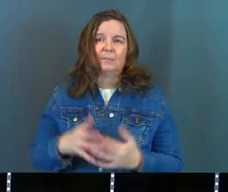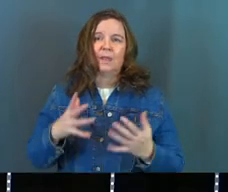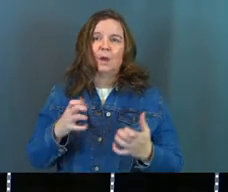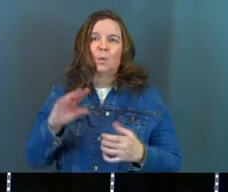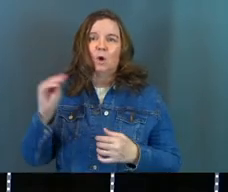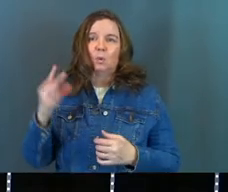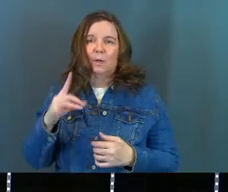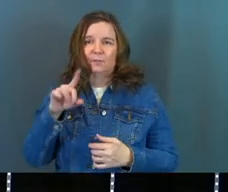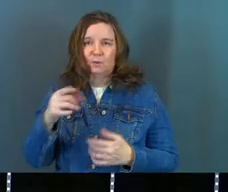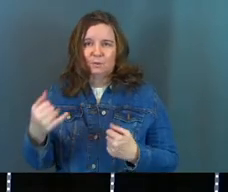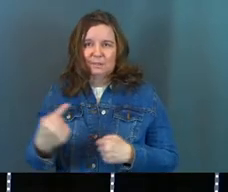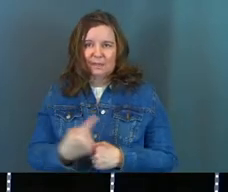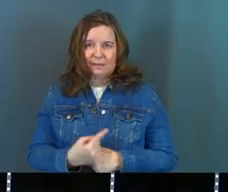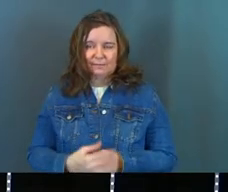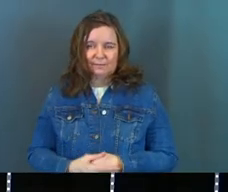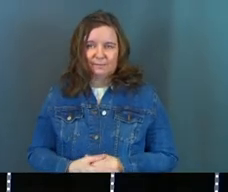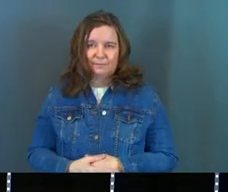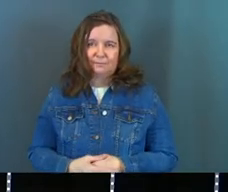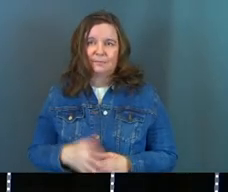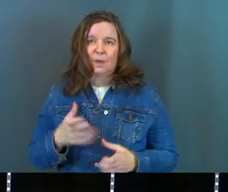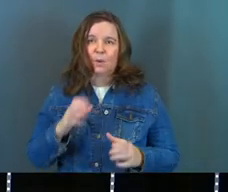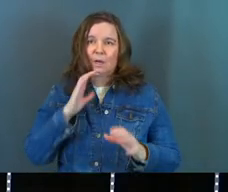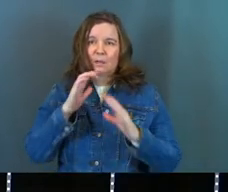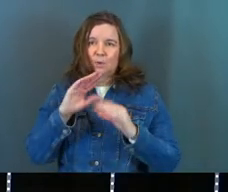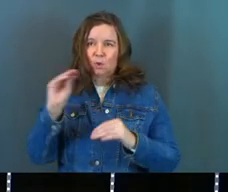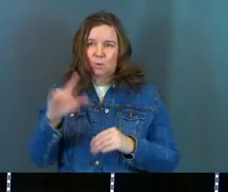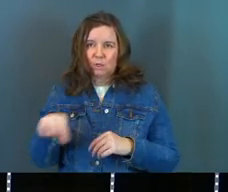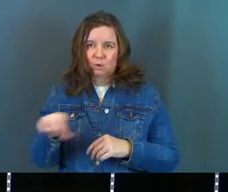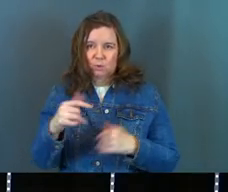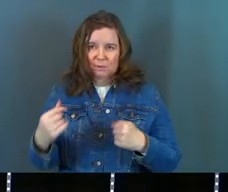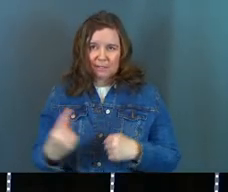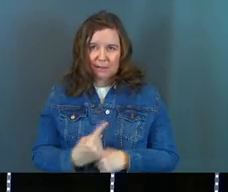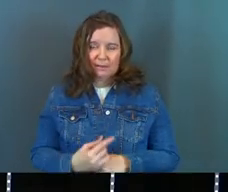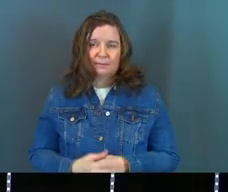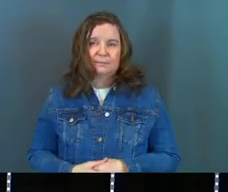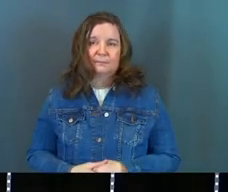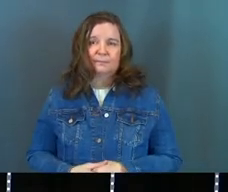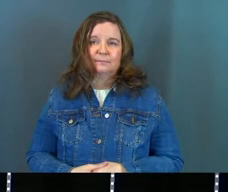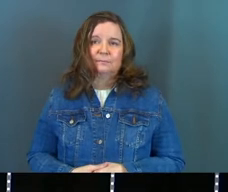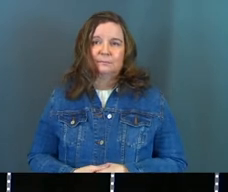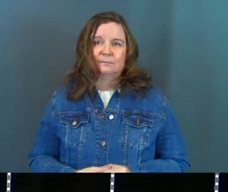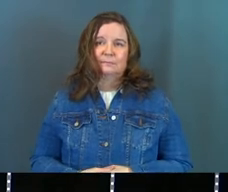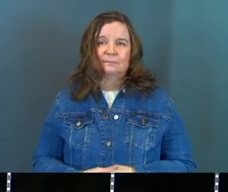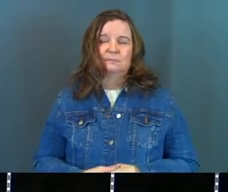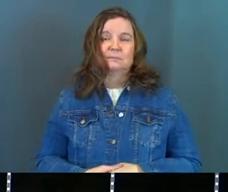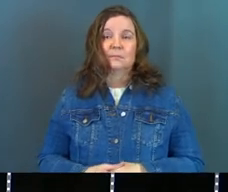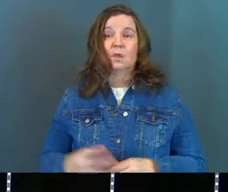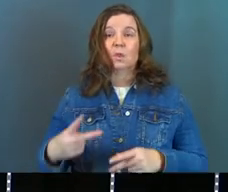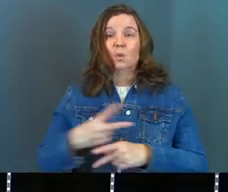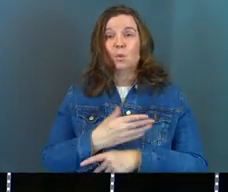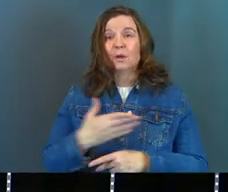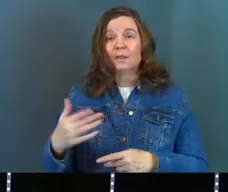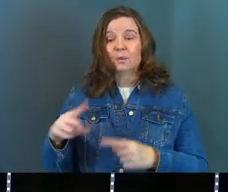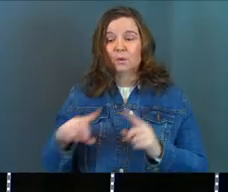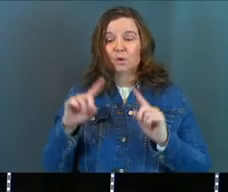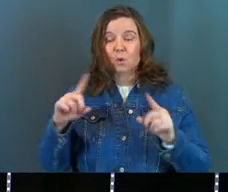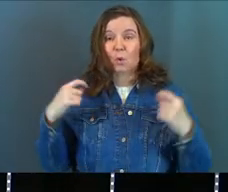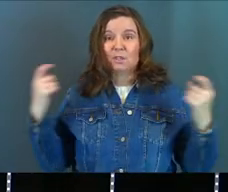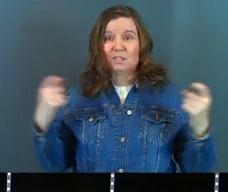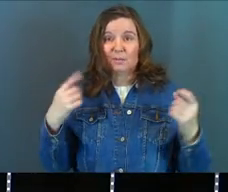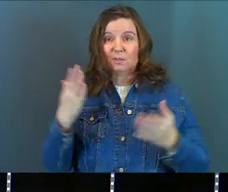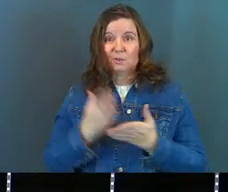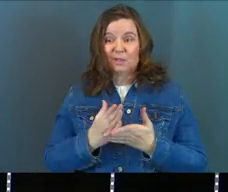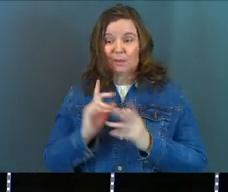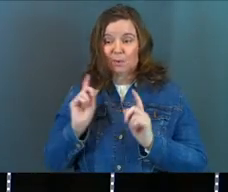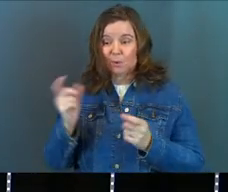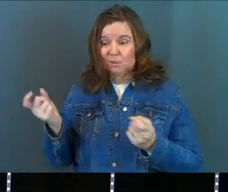I want grace for you today. I want to communicate grace to you today. You know, the worst thing in the world is when you go to the gym and then